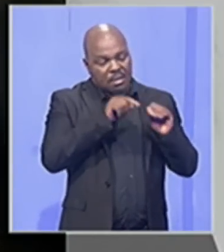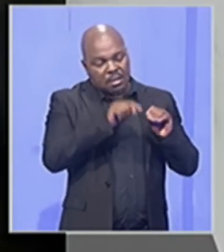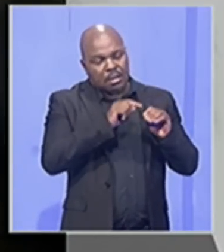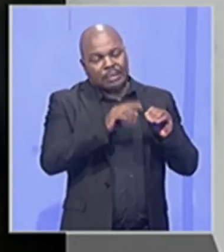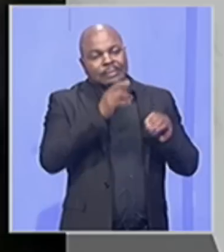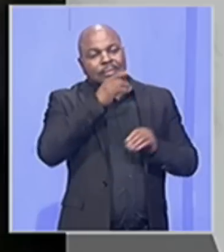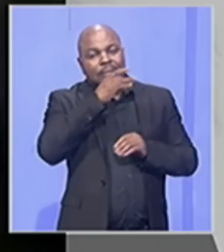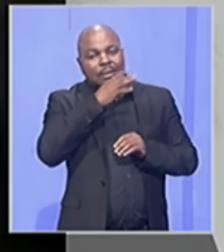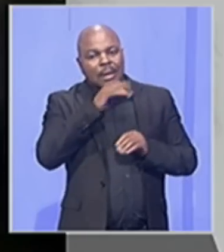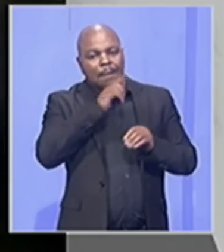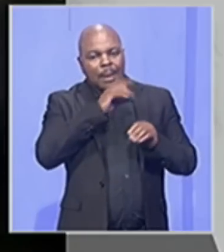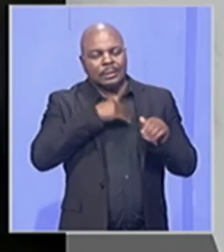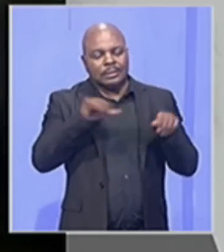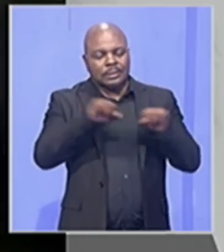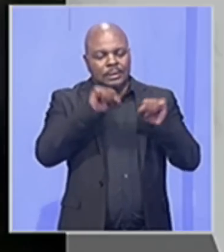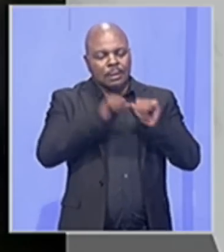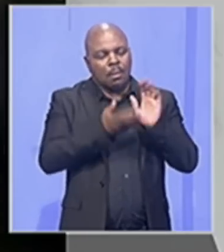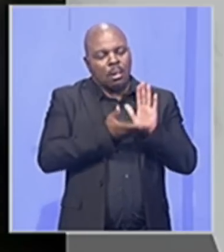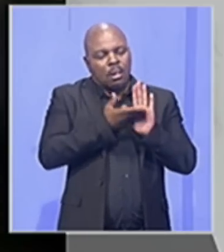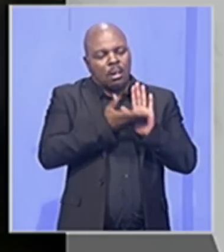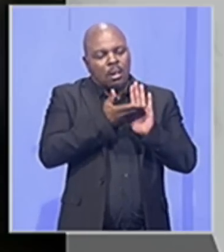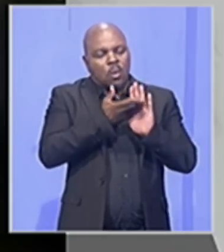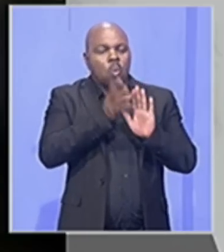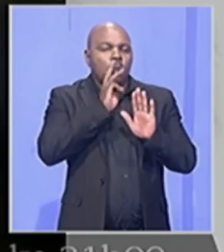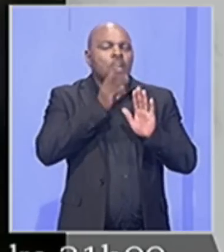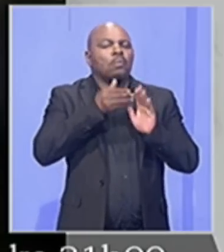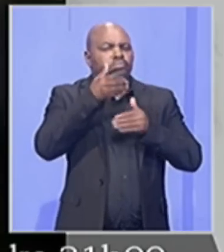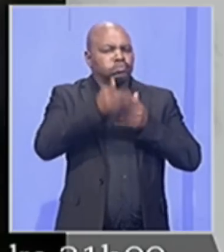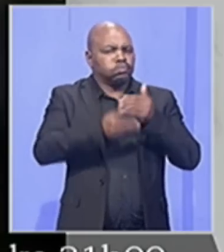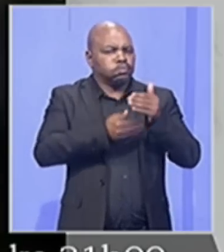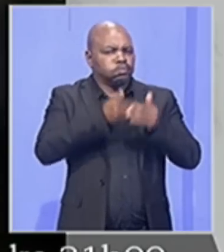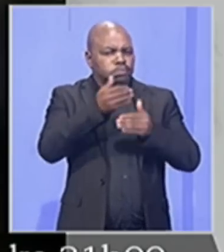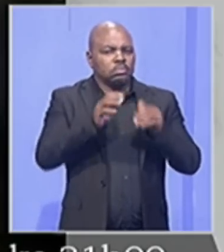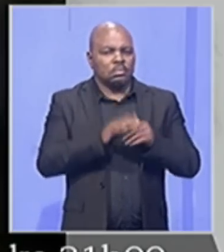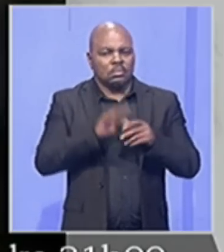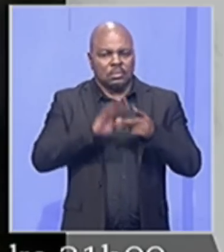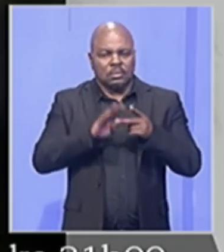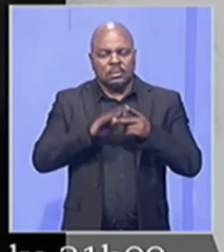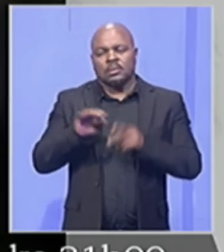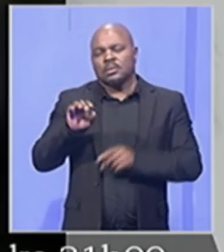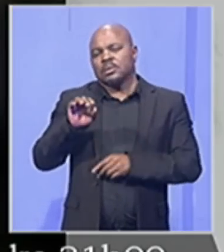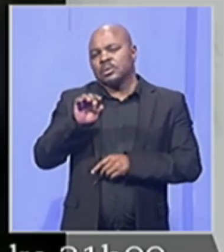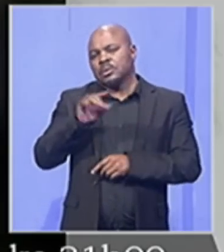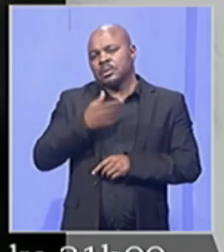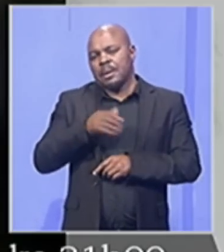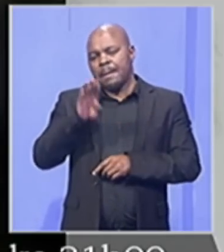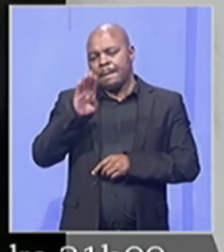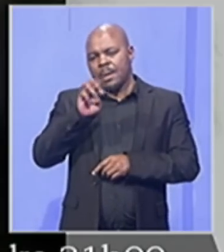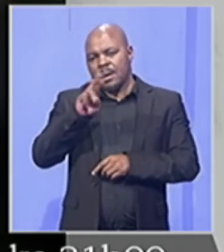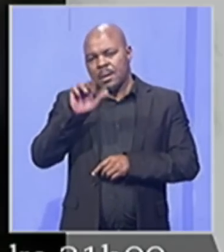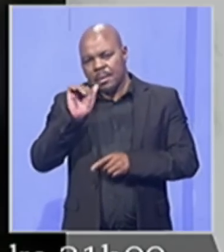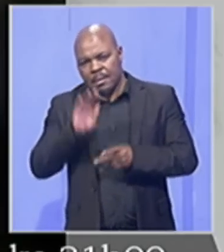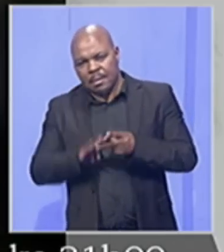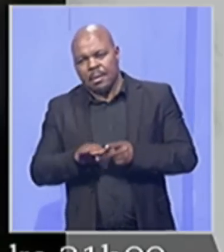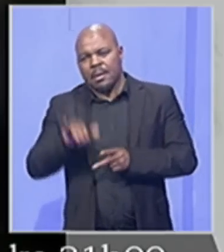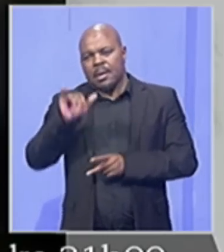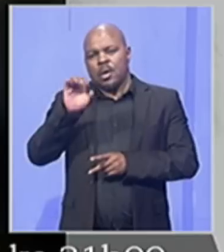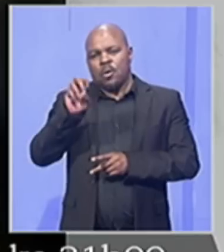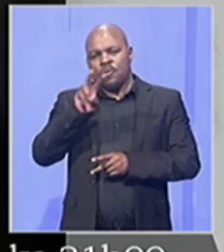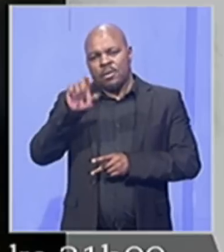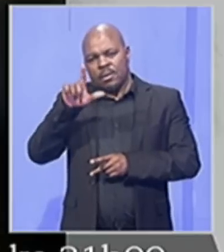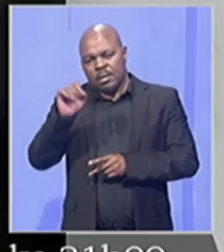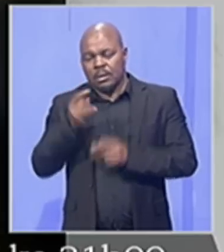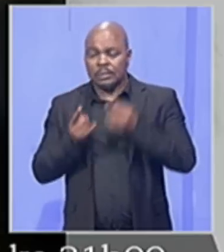recovery for that system is in progress. And residents in that supply zone, which is Berea, Yeoville, the Johannesburg inner